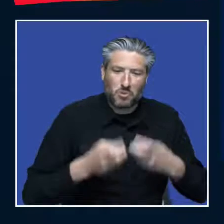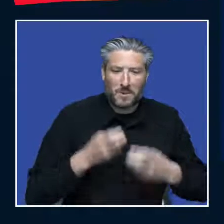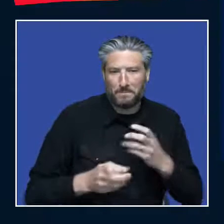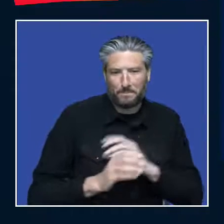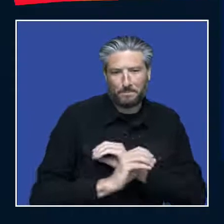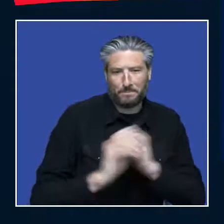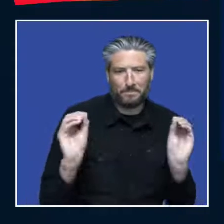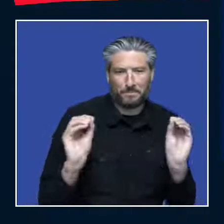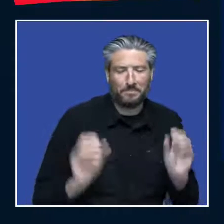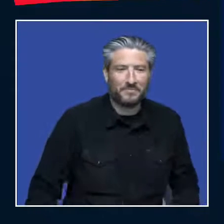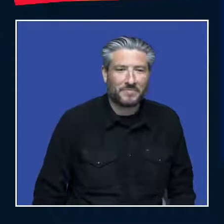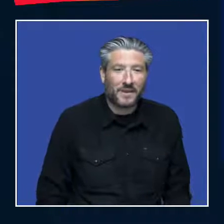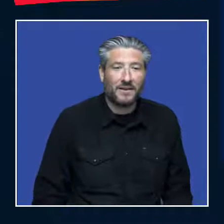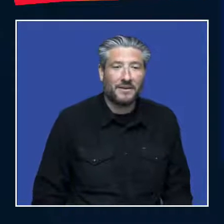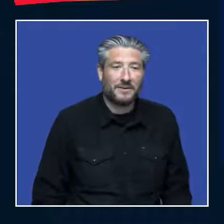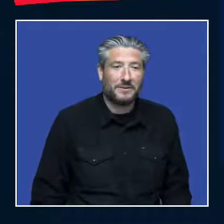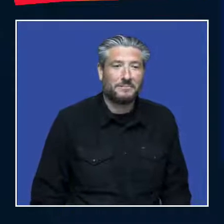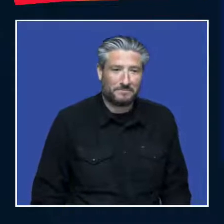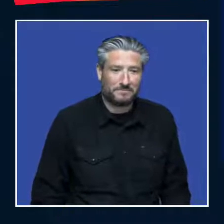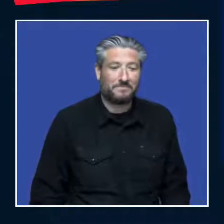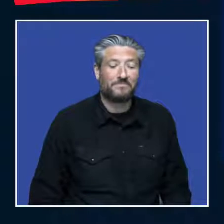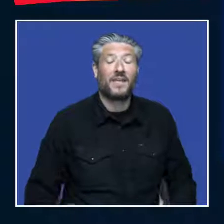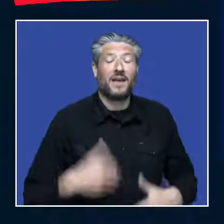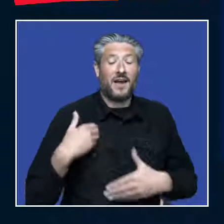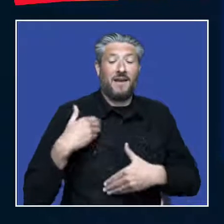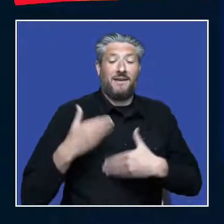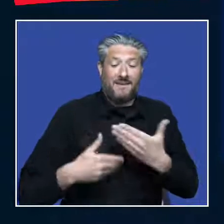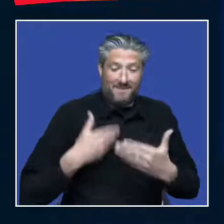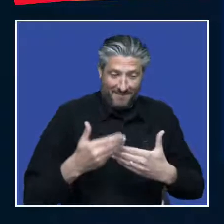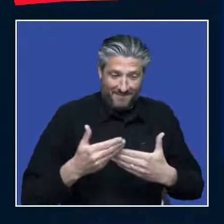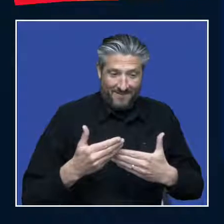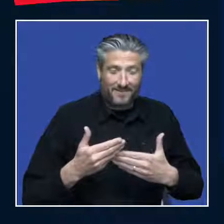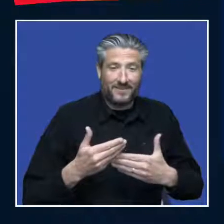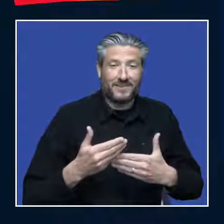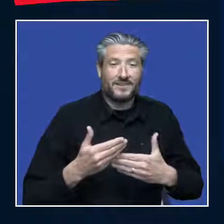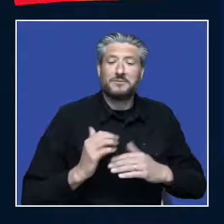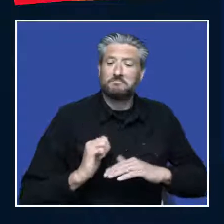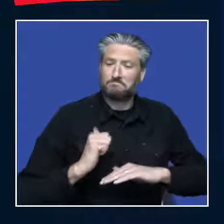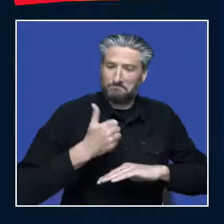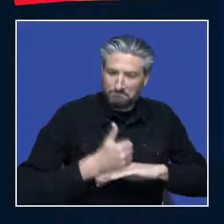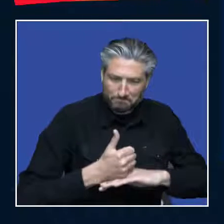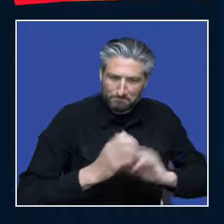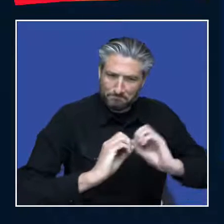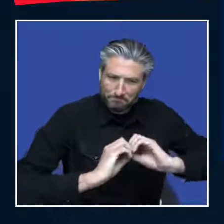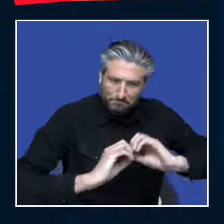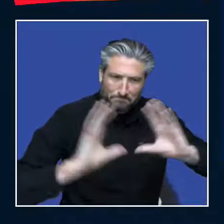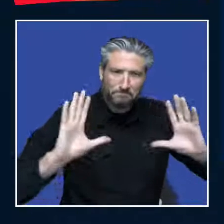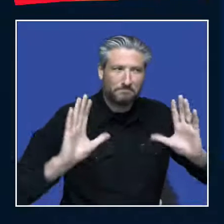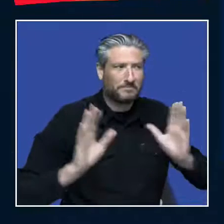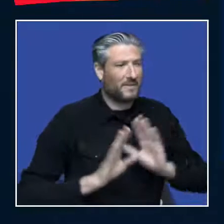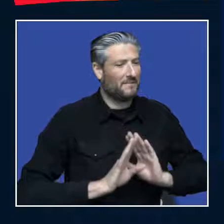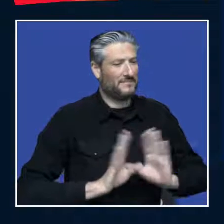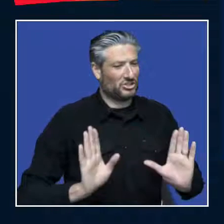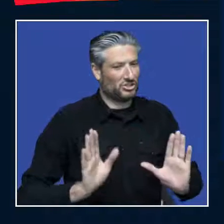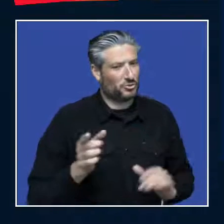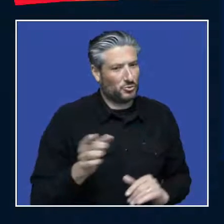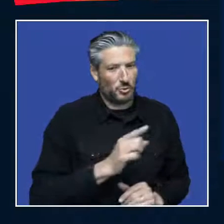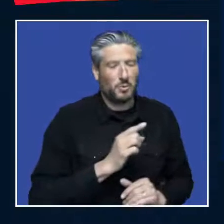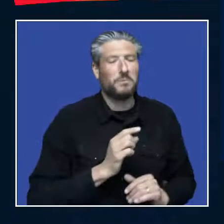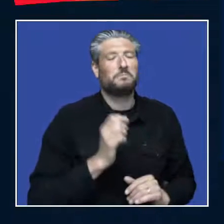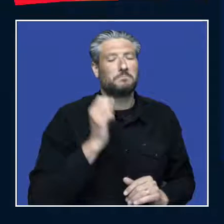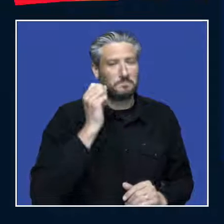So now that we set the stage and we are confident enough to run Docker containers, let's see how we